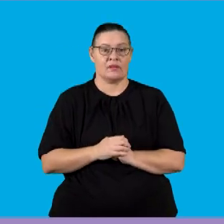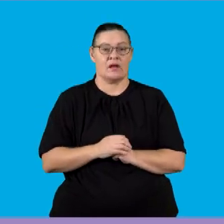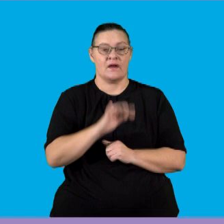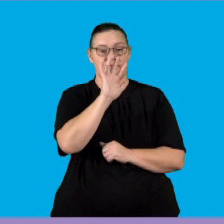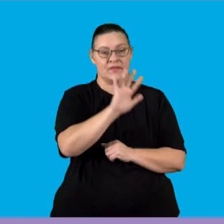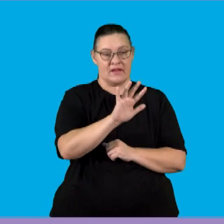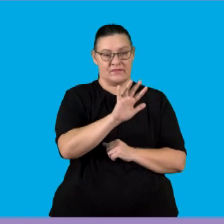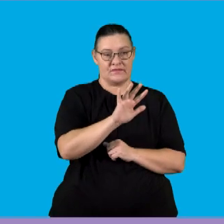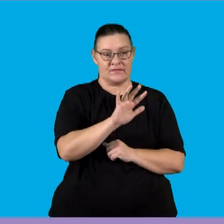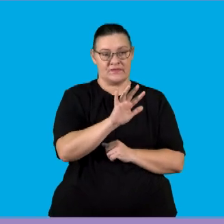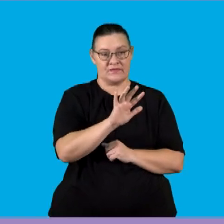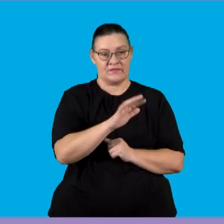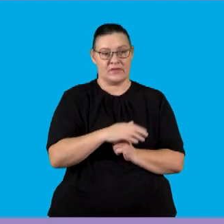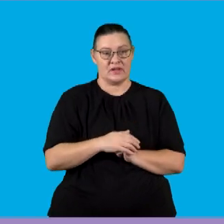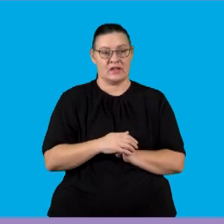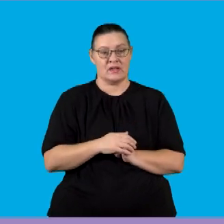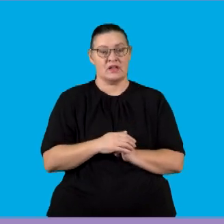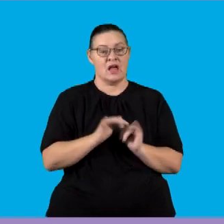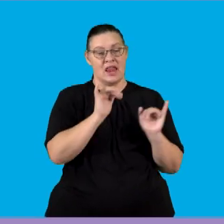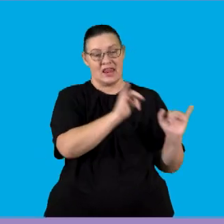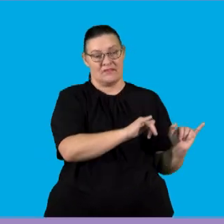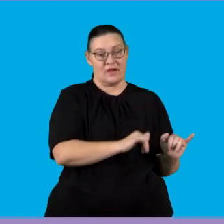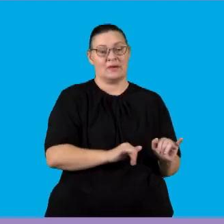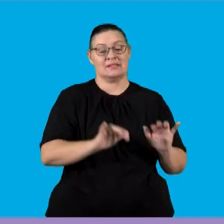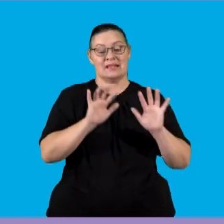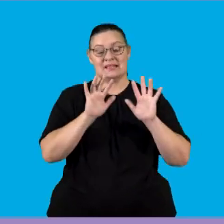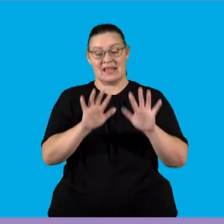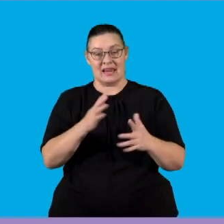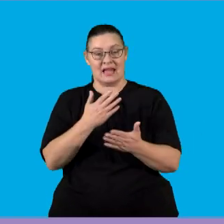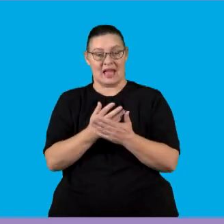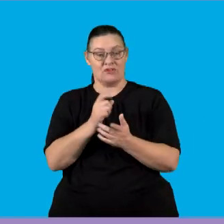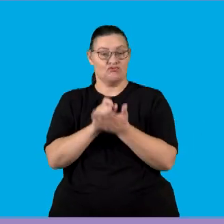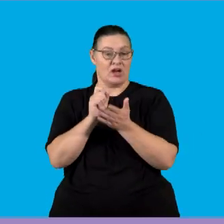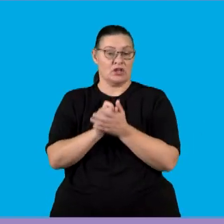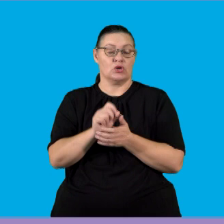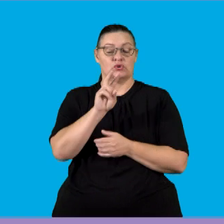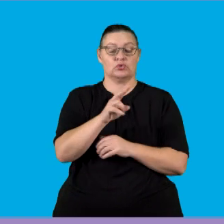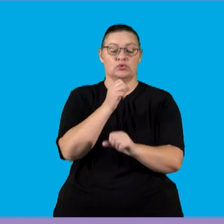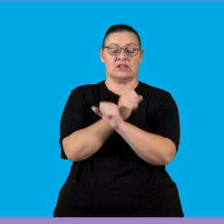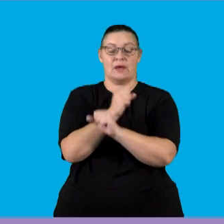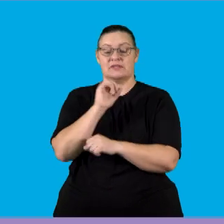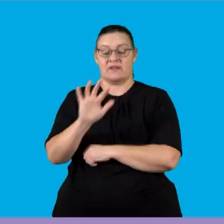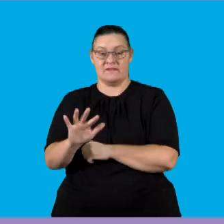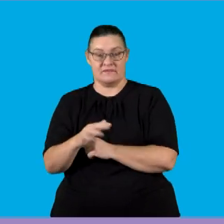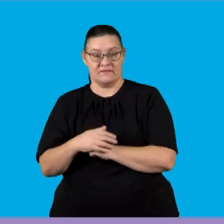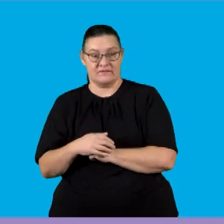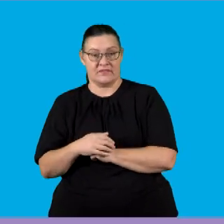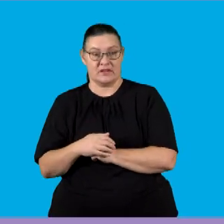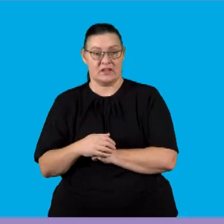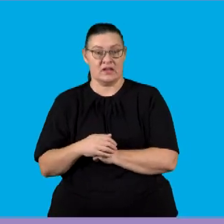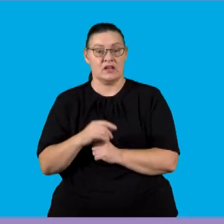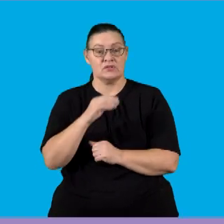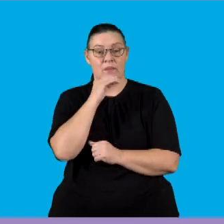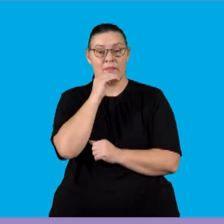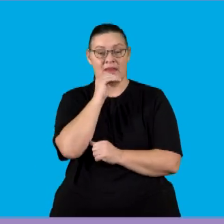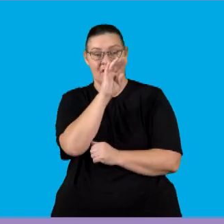Now 5 we are just going to leave as it is, but 10 can be written as 2 multiplied by 5, and this